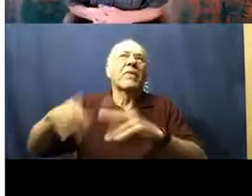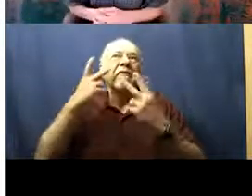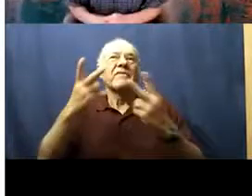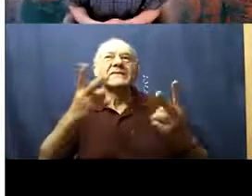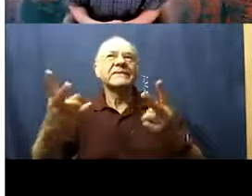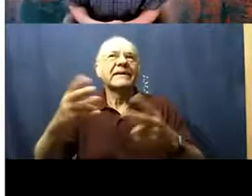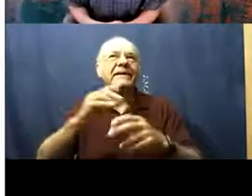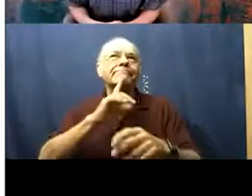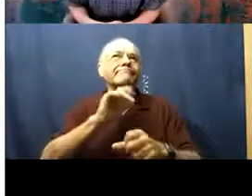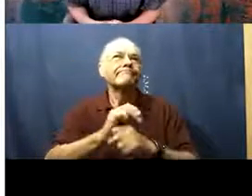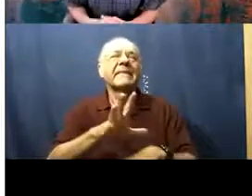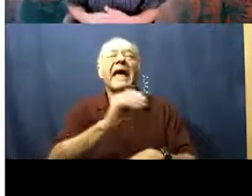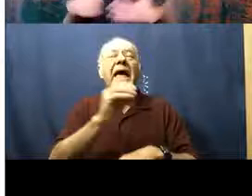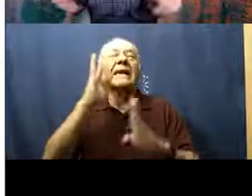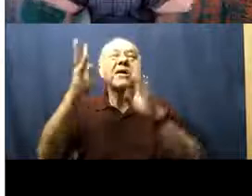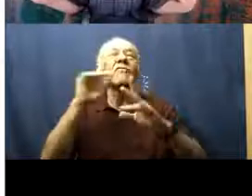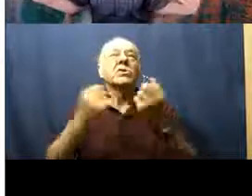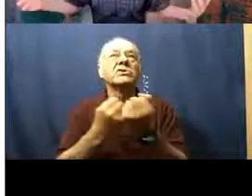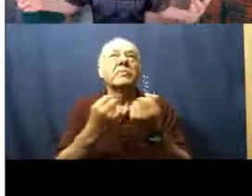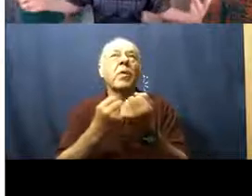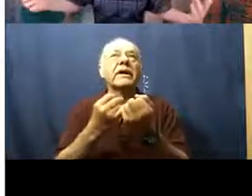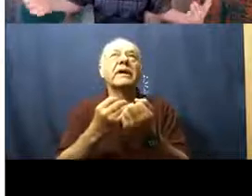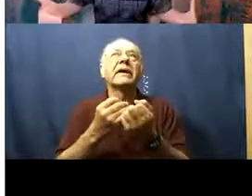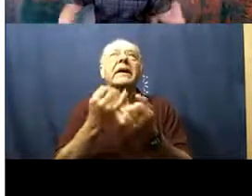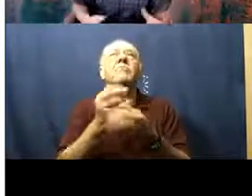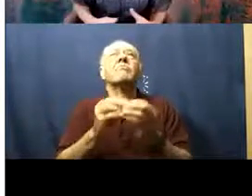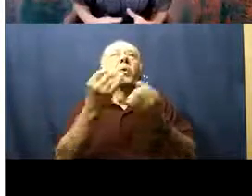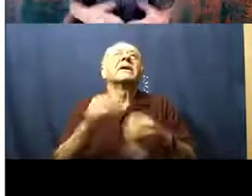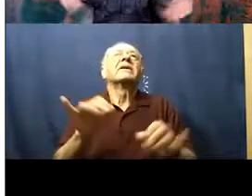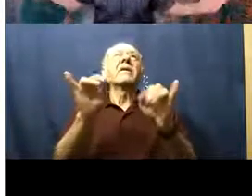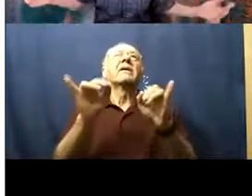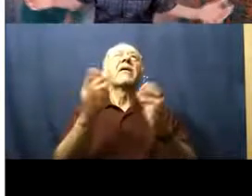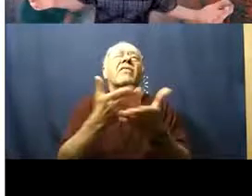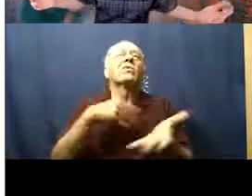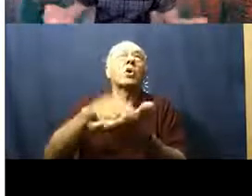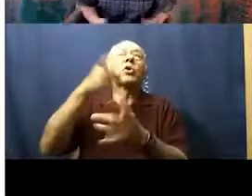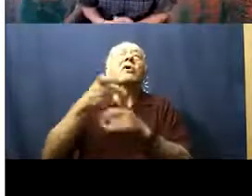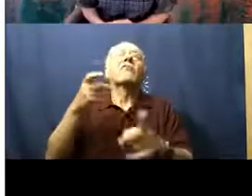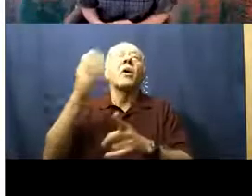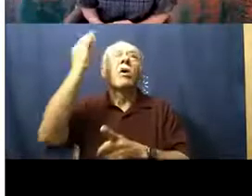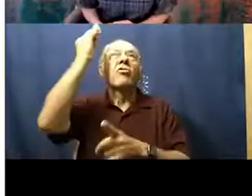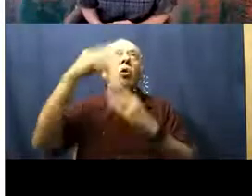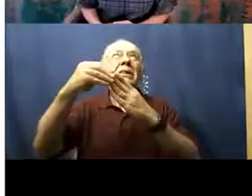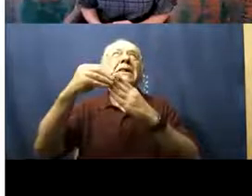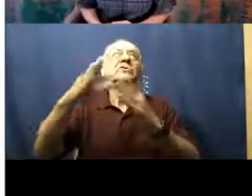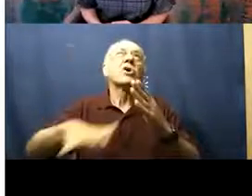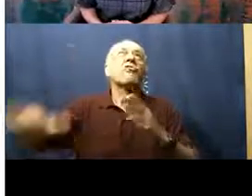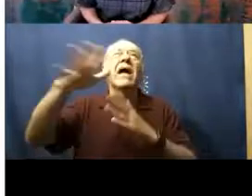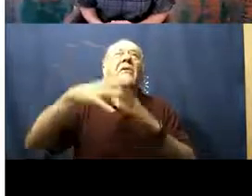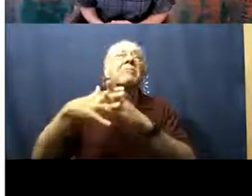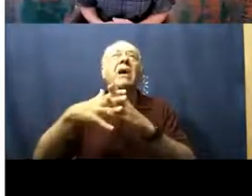and innovations for supporting independence, things we're learning from thought leaders around the nation, from other state